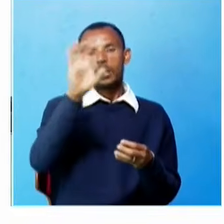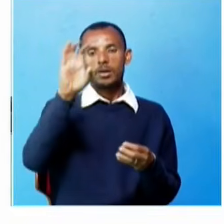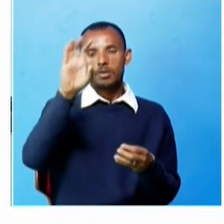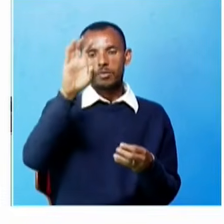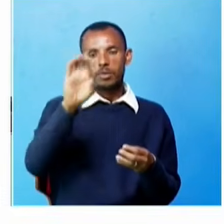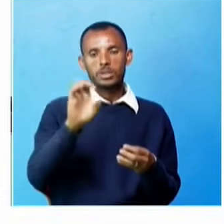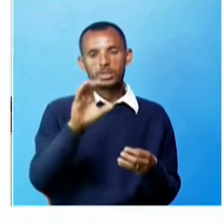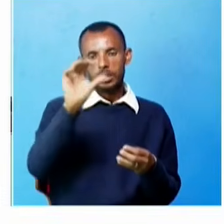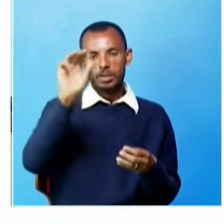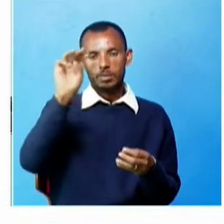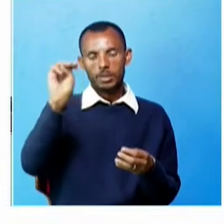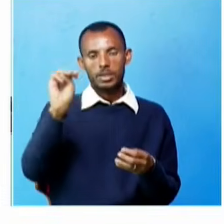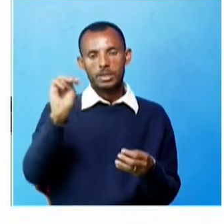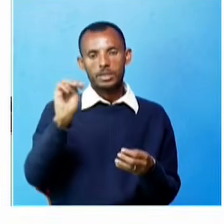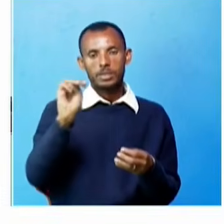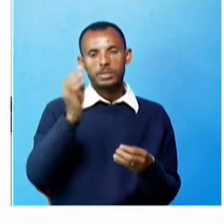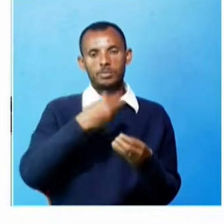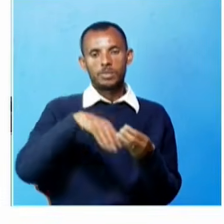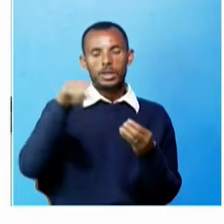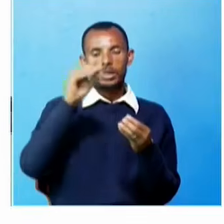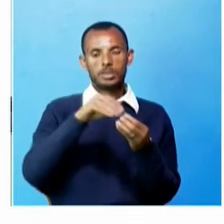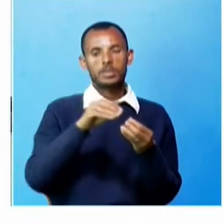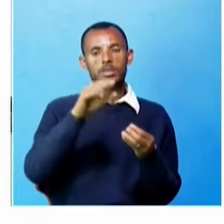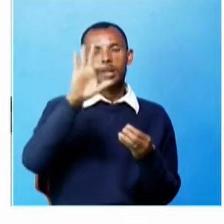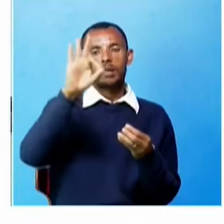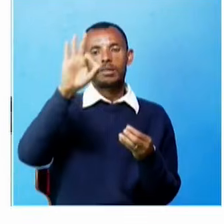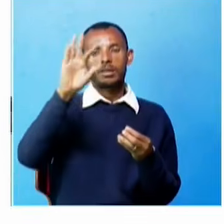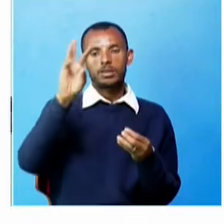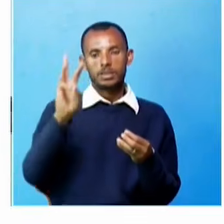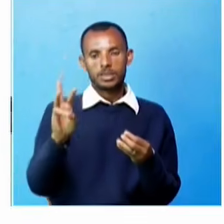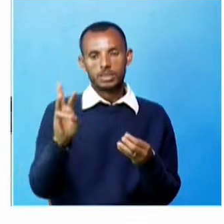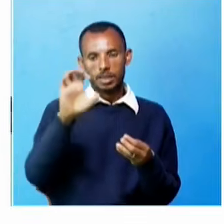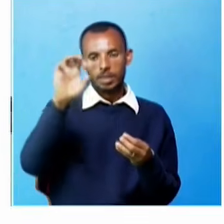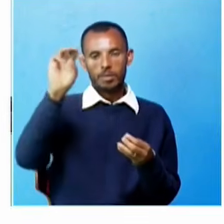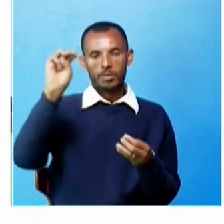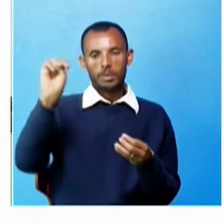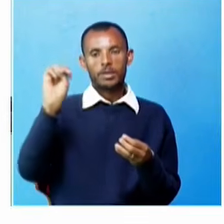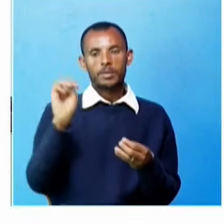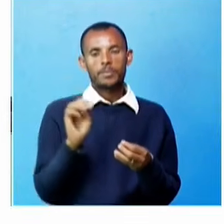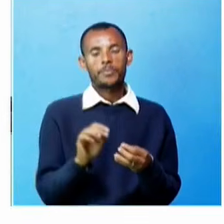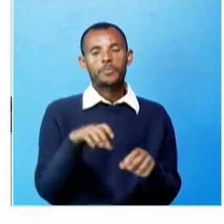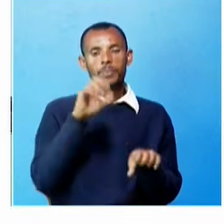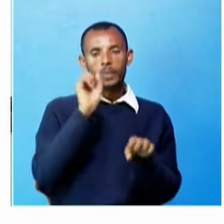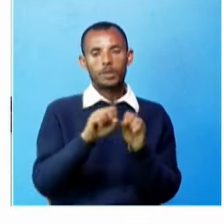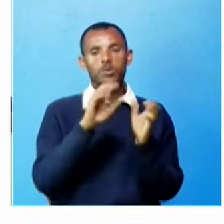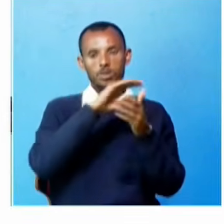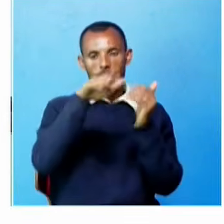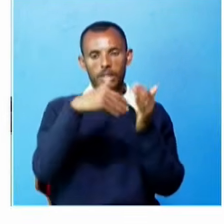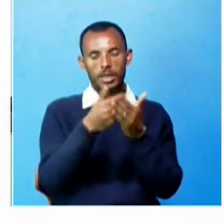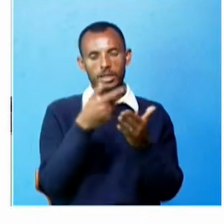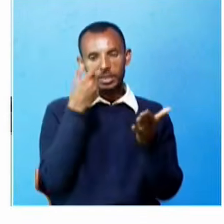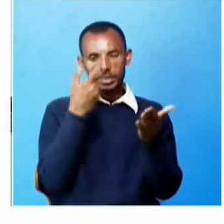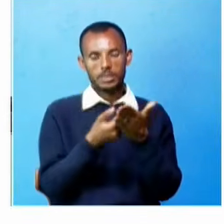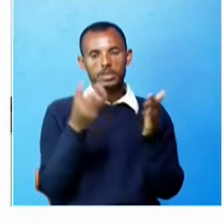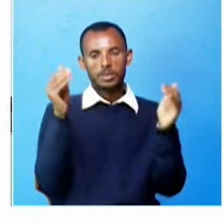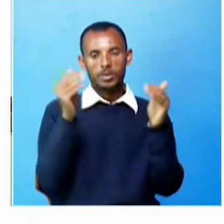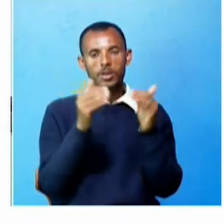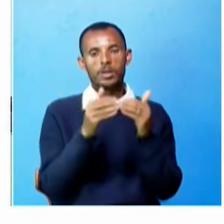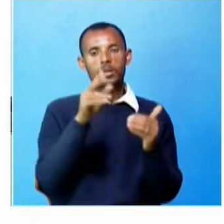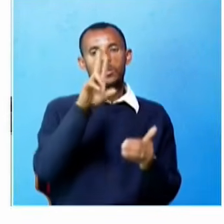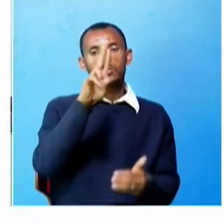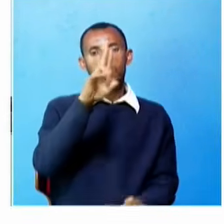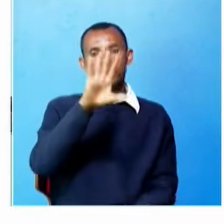140 centimeter square with 96 centimeter square. So totally this is